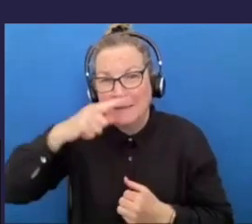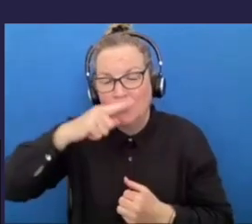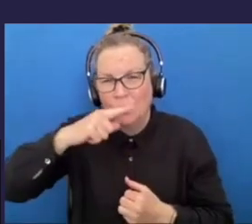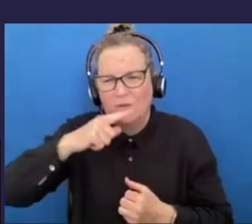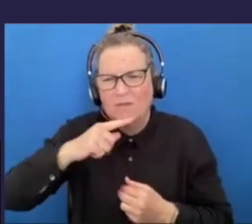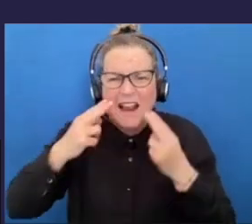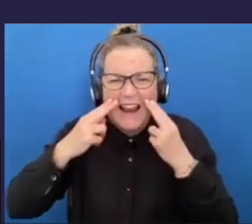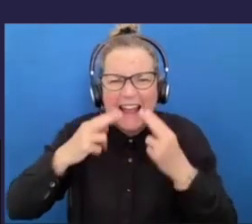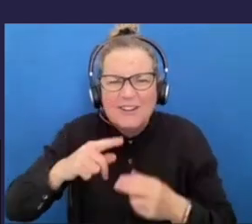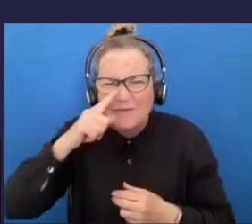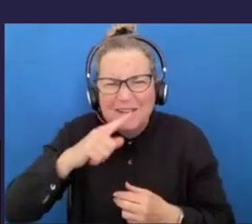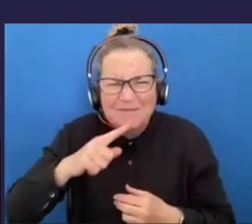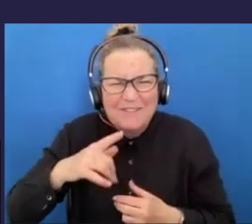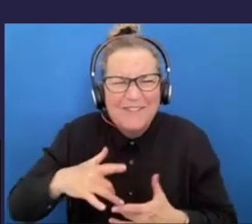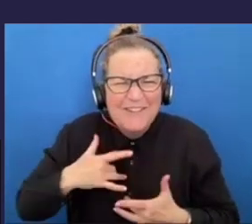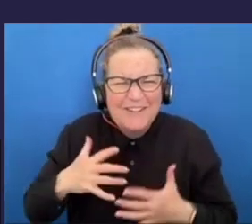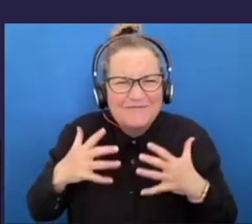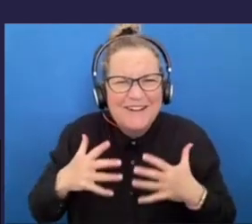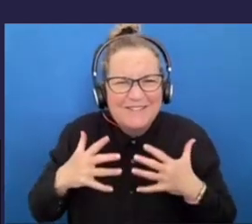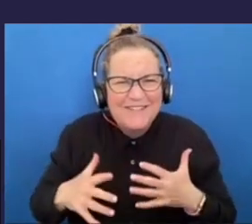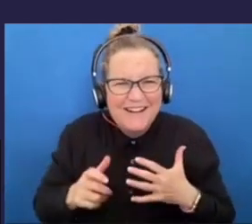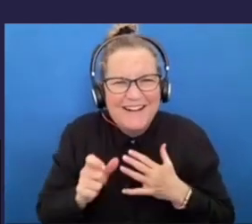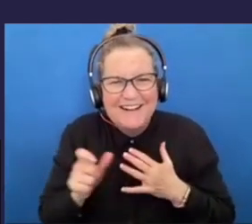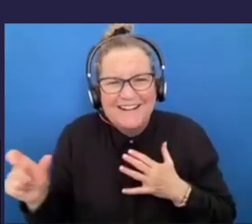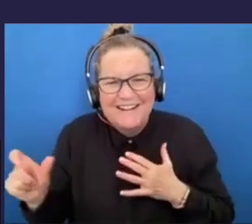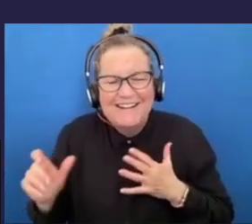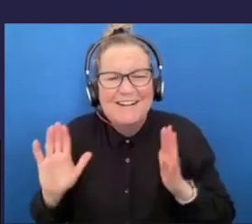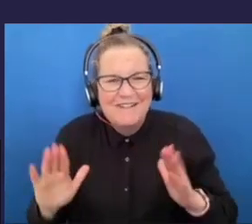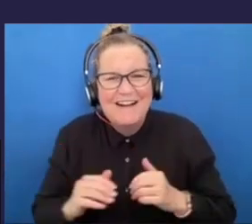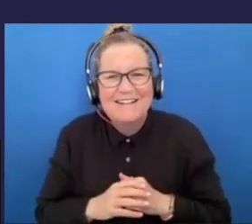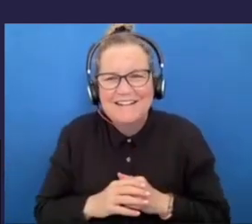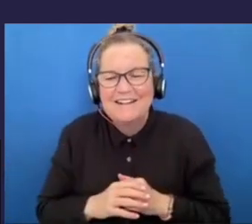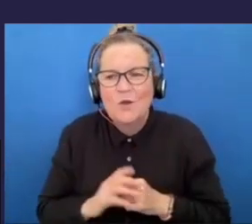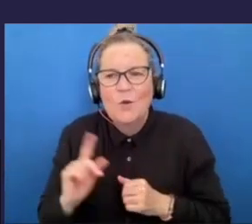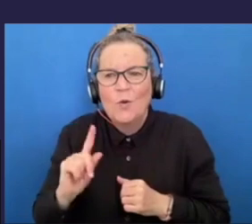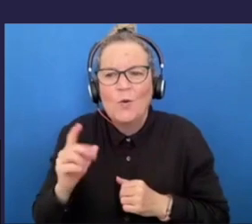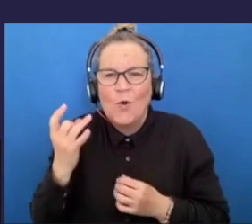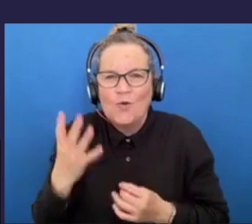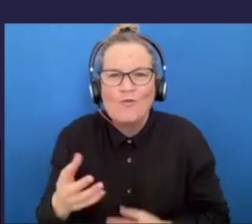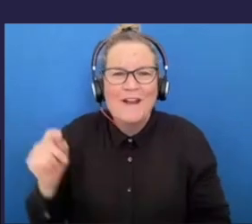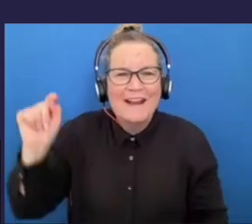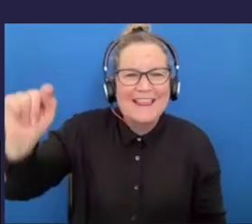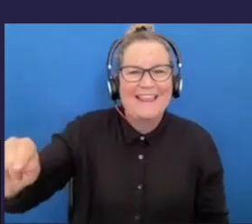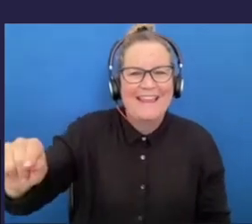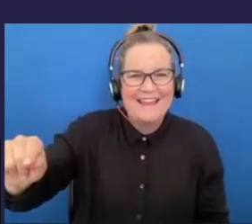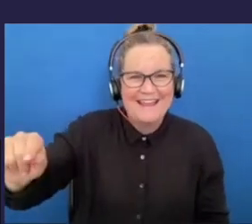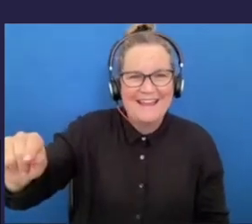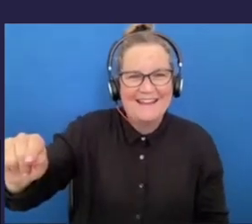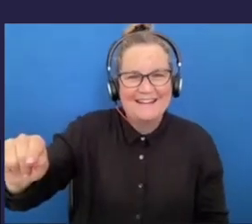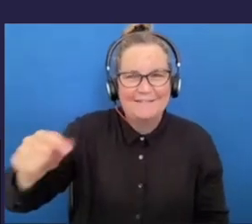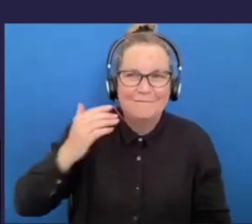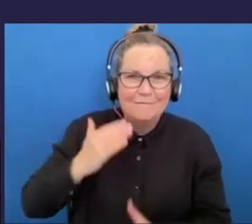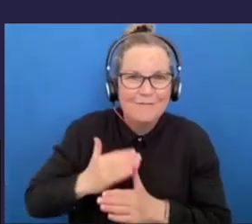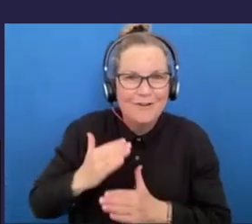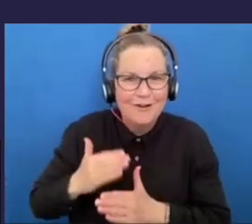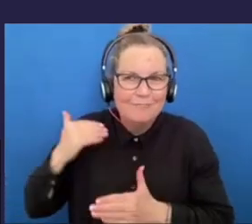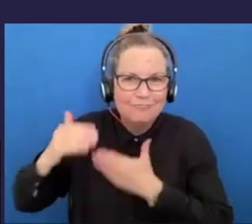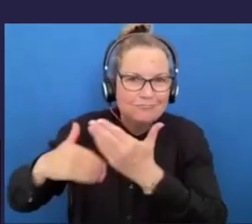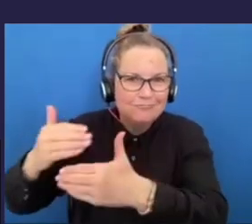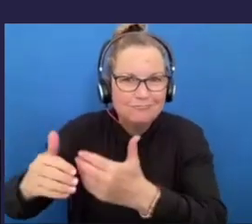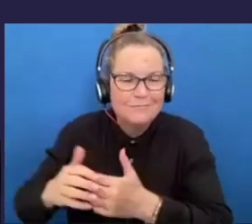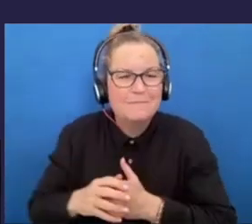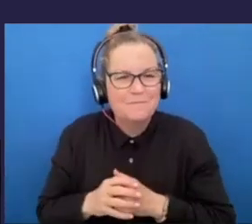funny expression, but what we're referring to here is the existing coworkers and supervisors that work at the workplace. So when a prompt